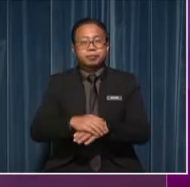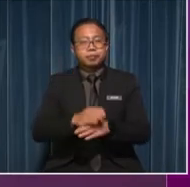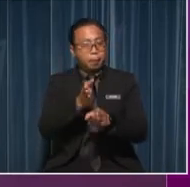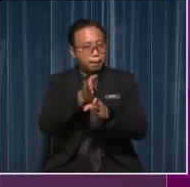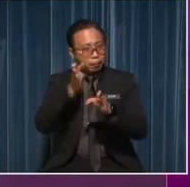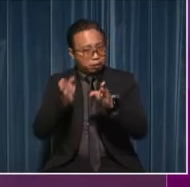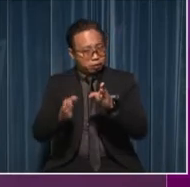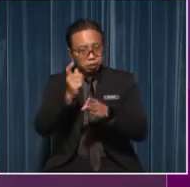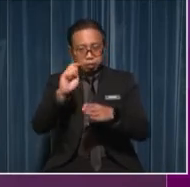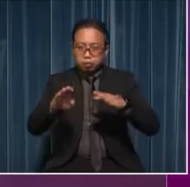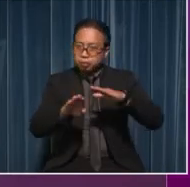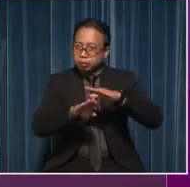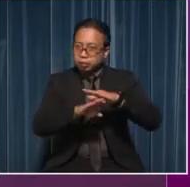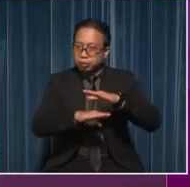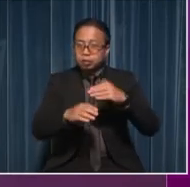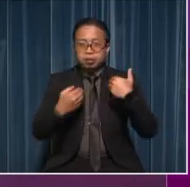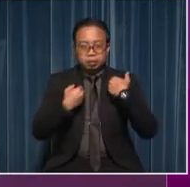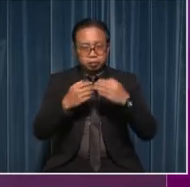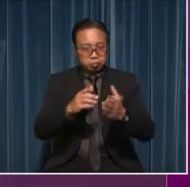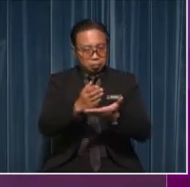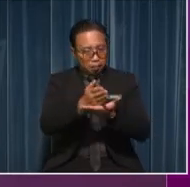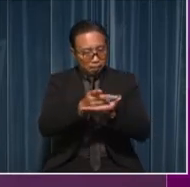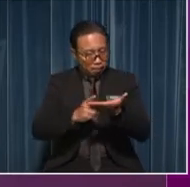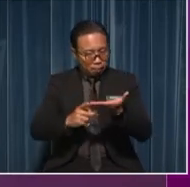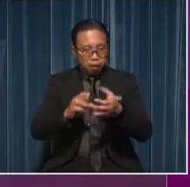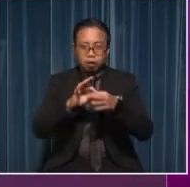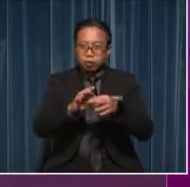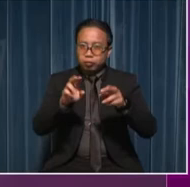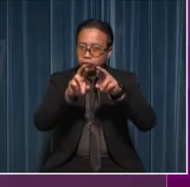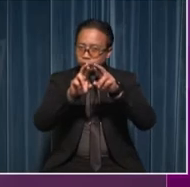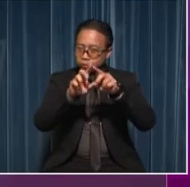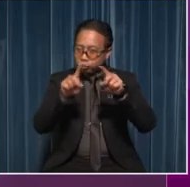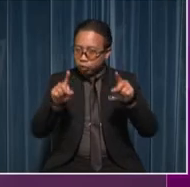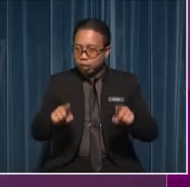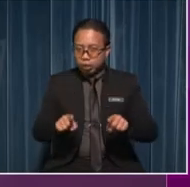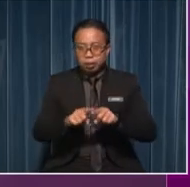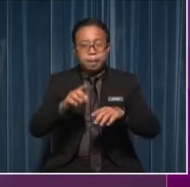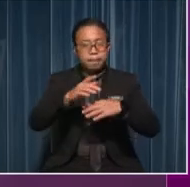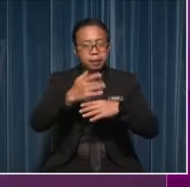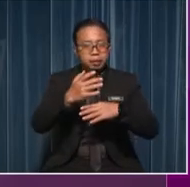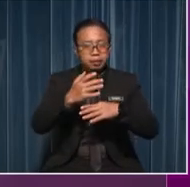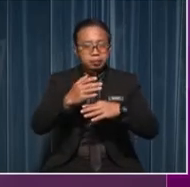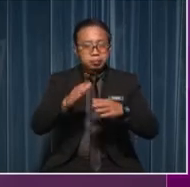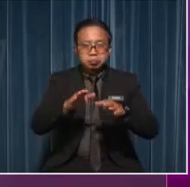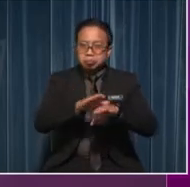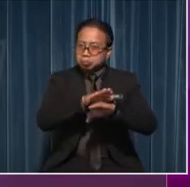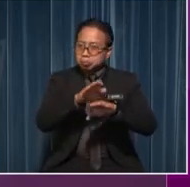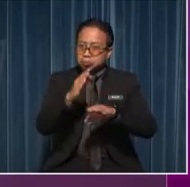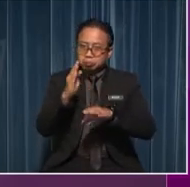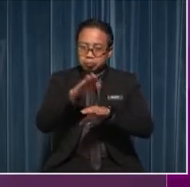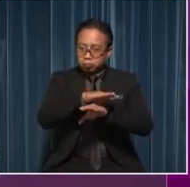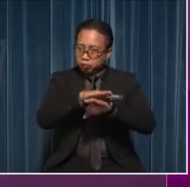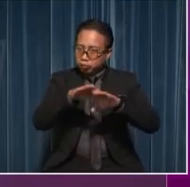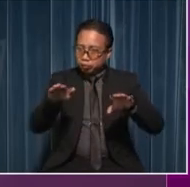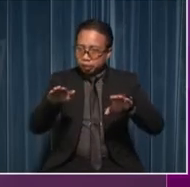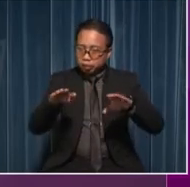Besides the base, the other parts of a square prism are called flat surfaces, and a